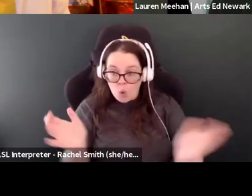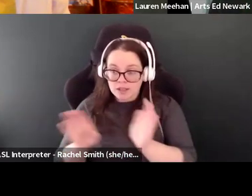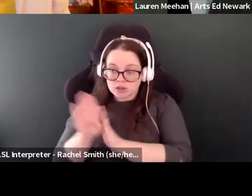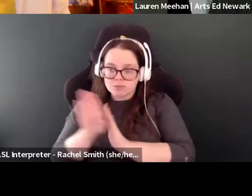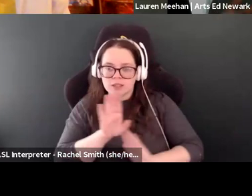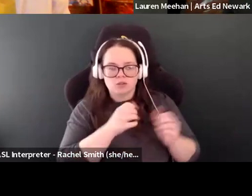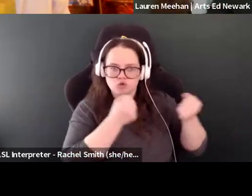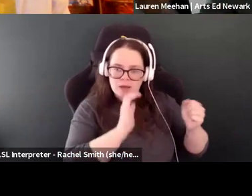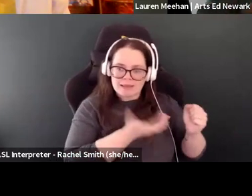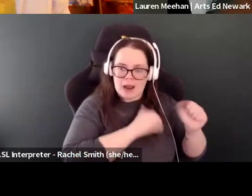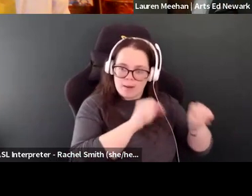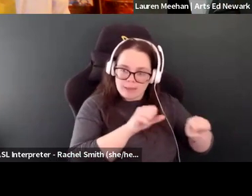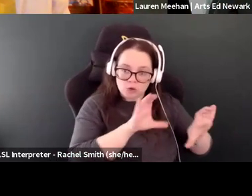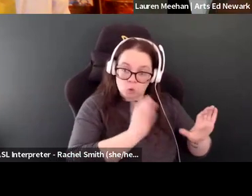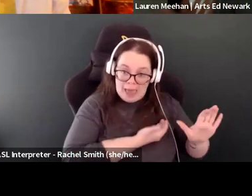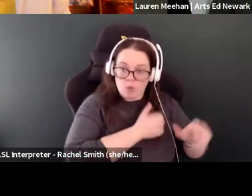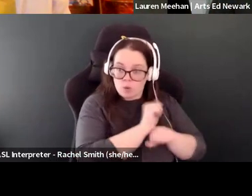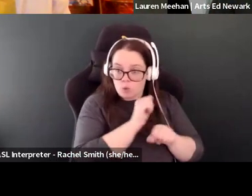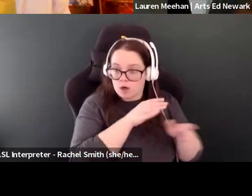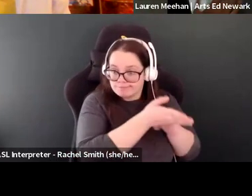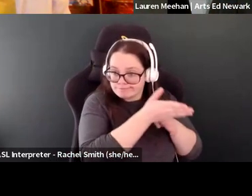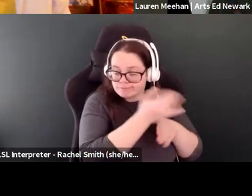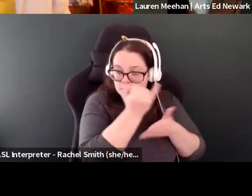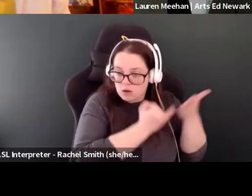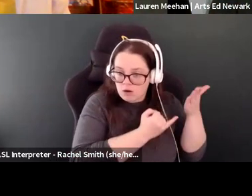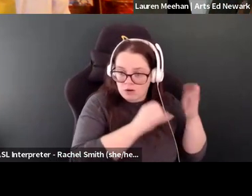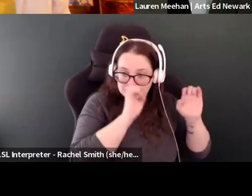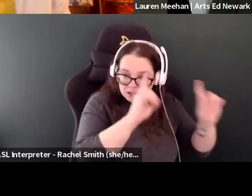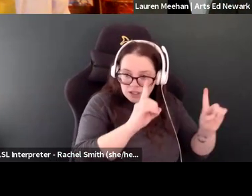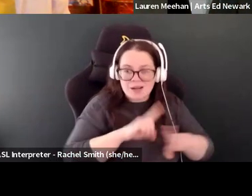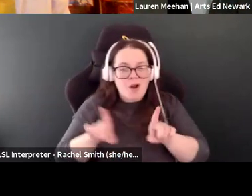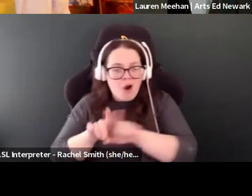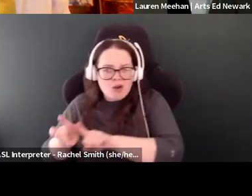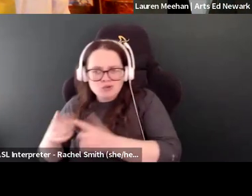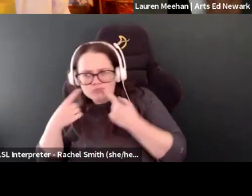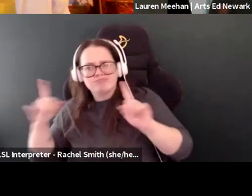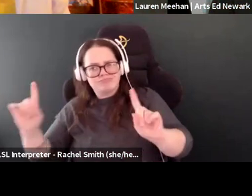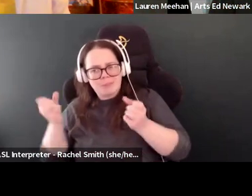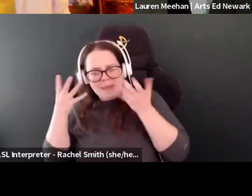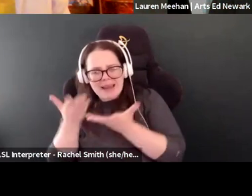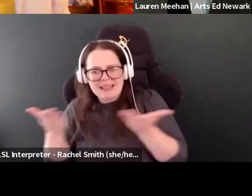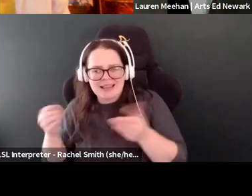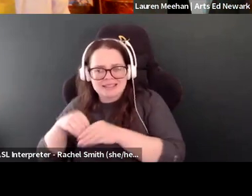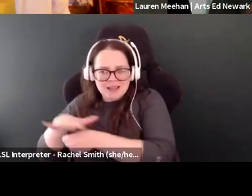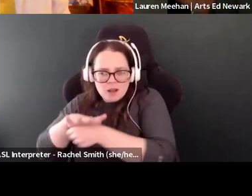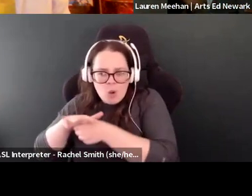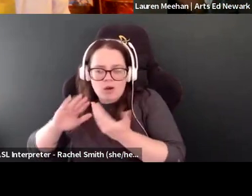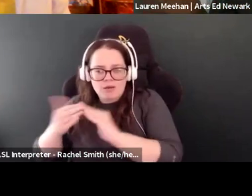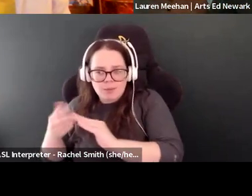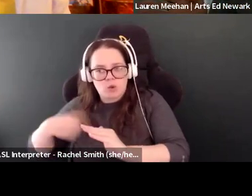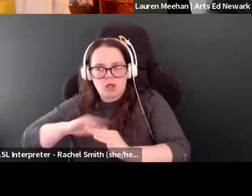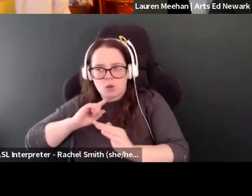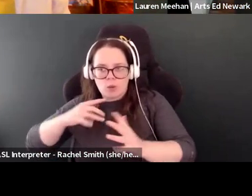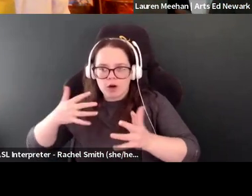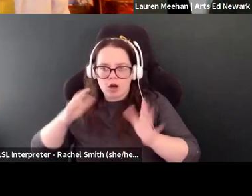arts education, but to get just lots of things done in the local Newark community, because we're talking to each other. We're not all in